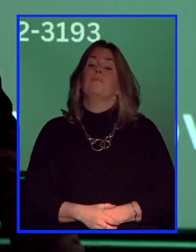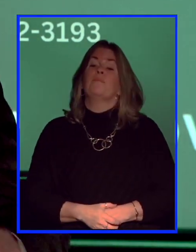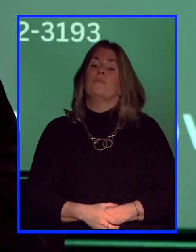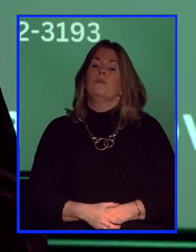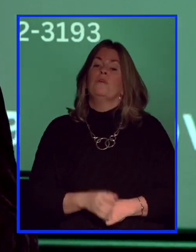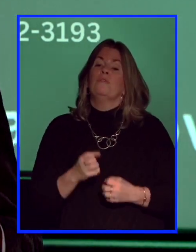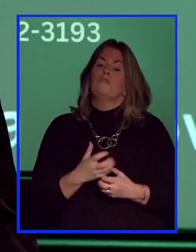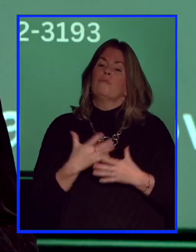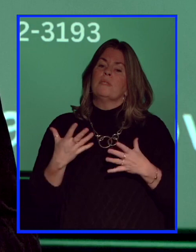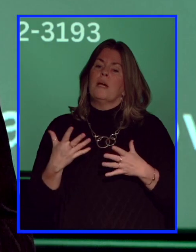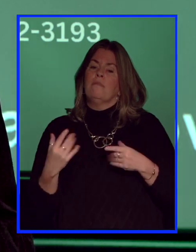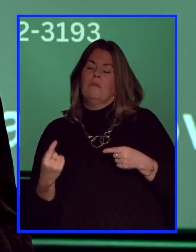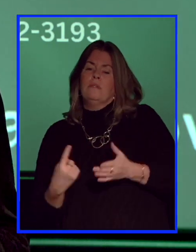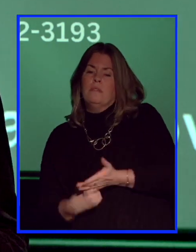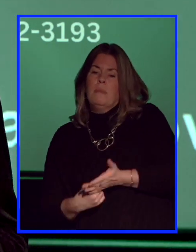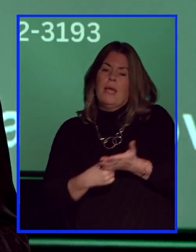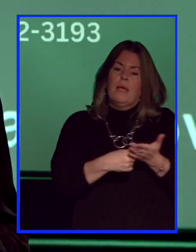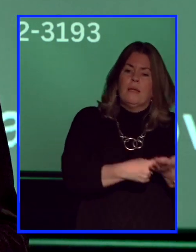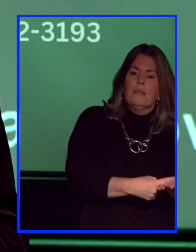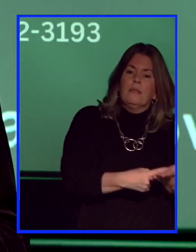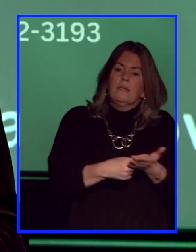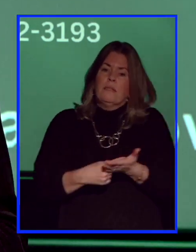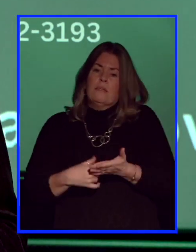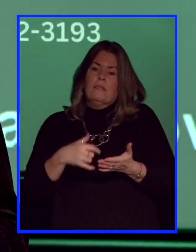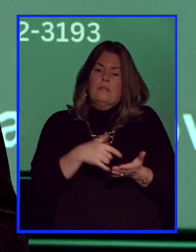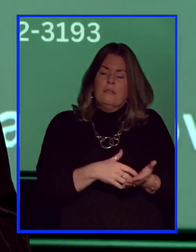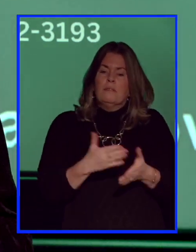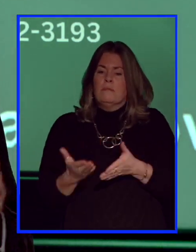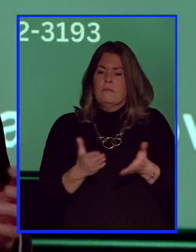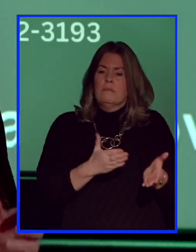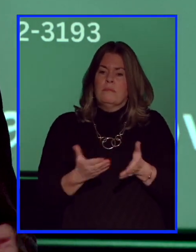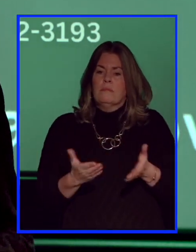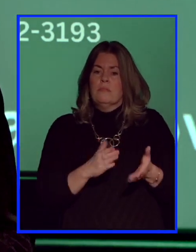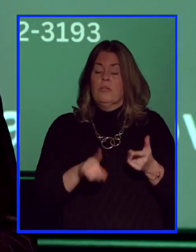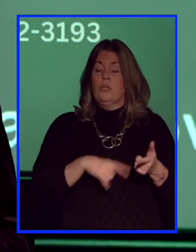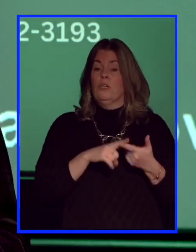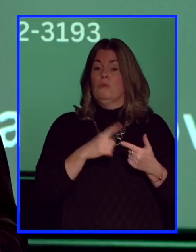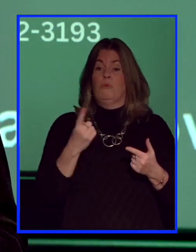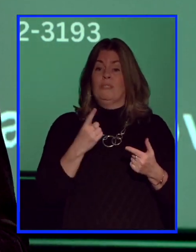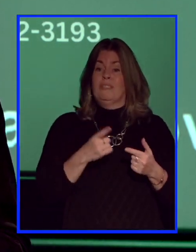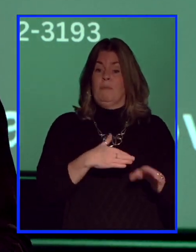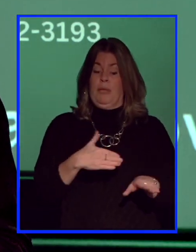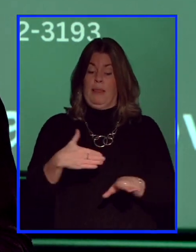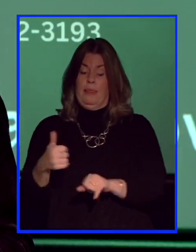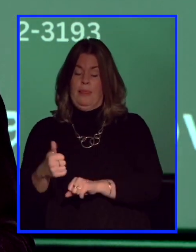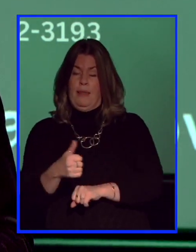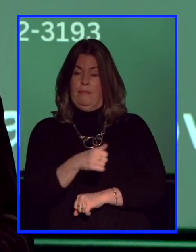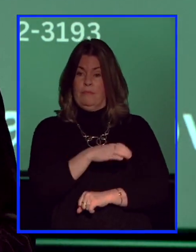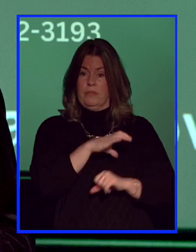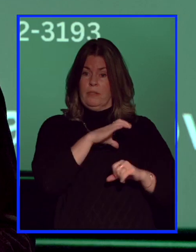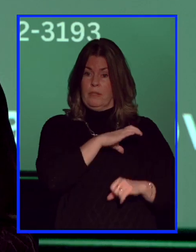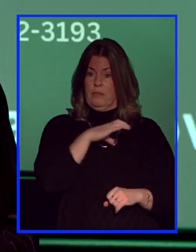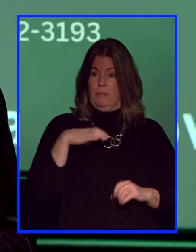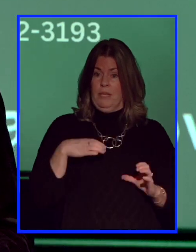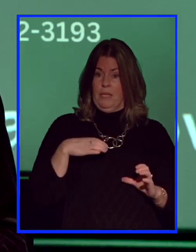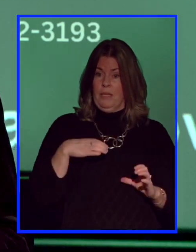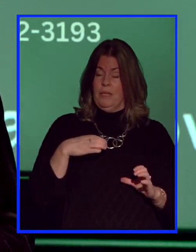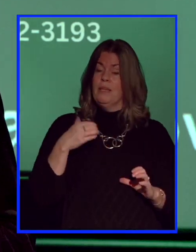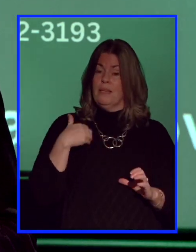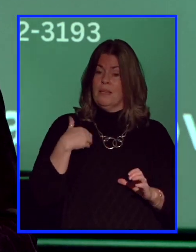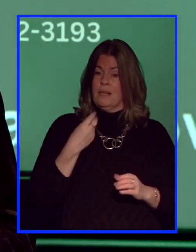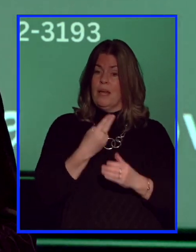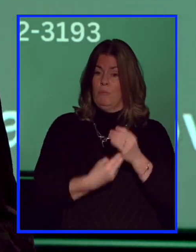there'd be a lot of pushing and shoving, debate about what to do. But when something came out of a committee, it oftentimes had bipartisan